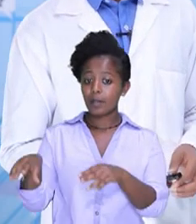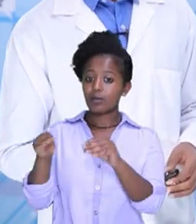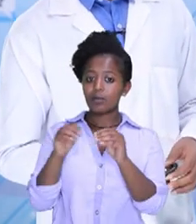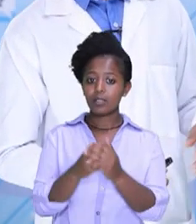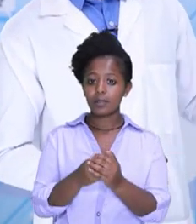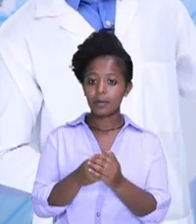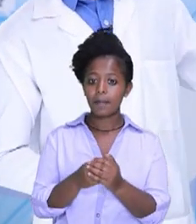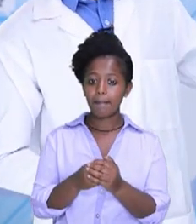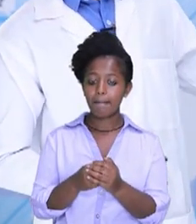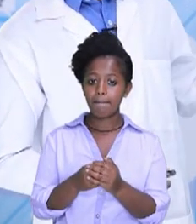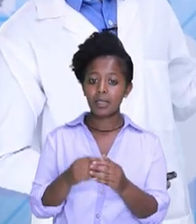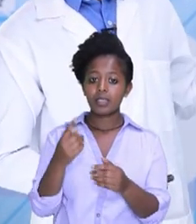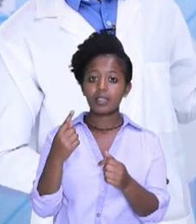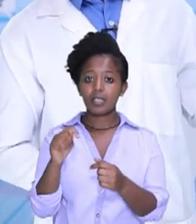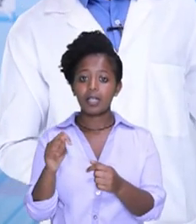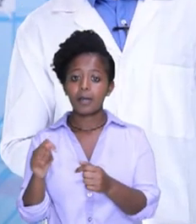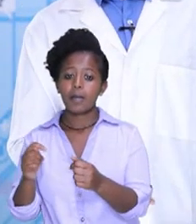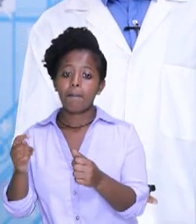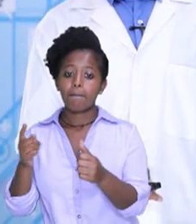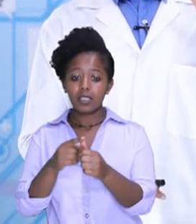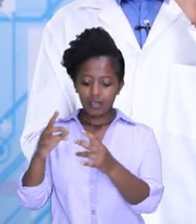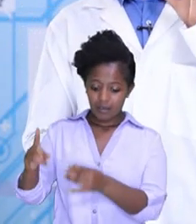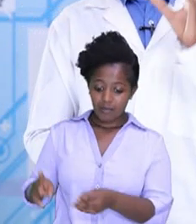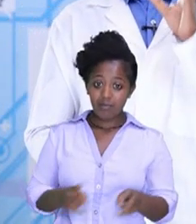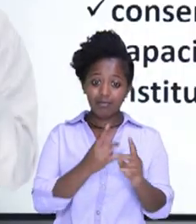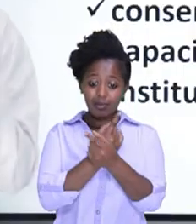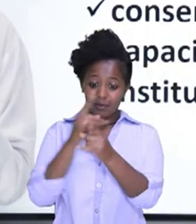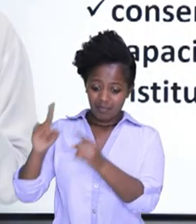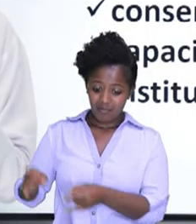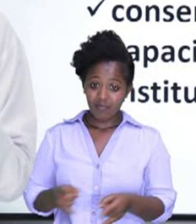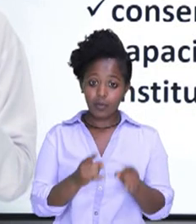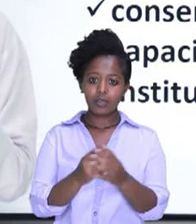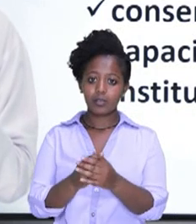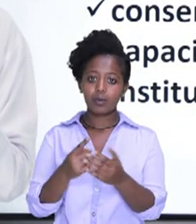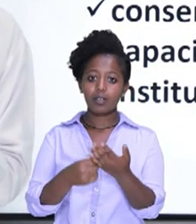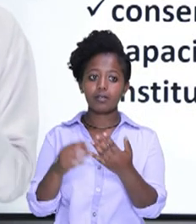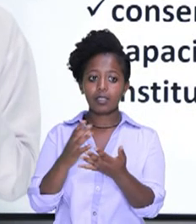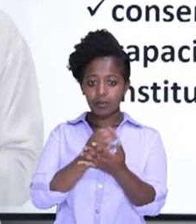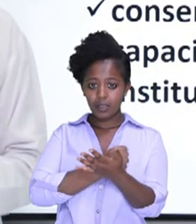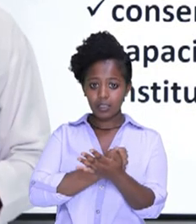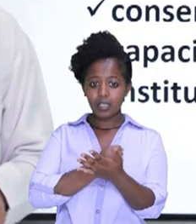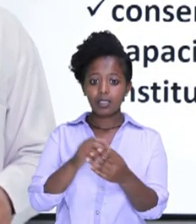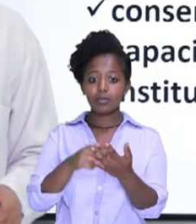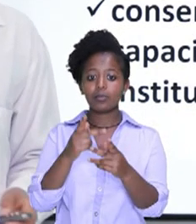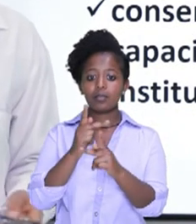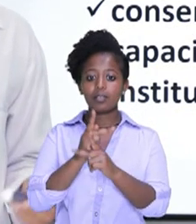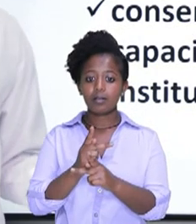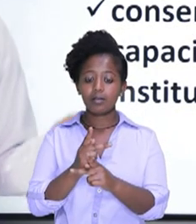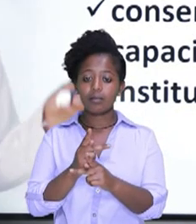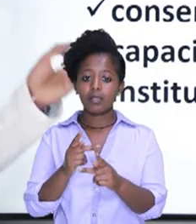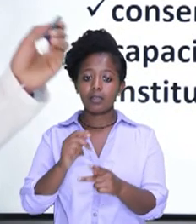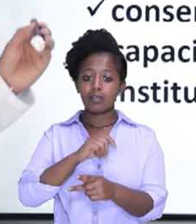Students, the mitigation measures that we have to take to save our natural vegetation